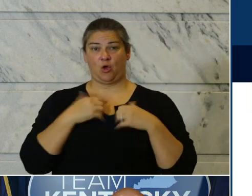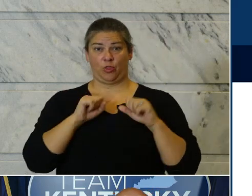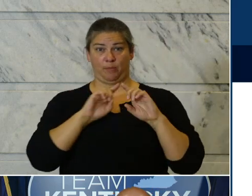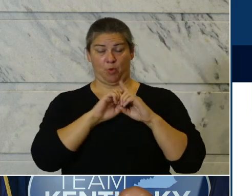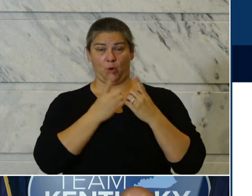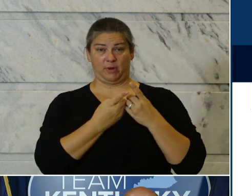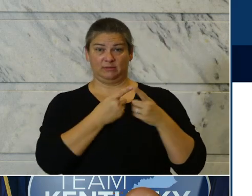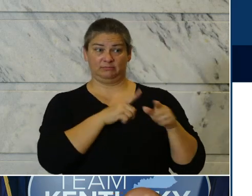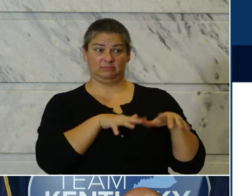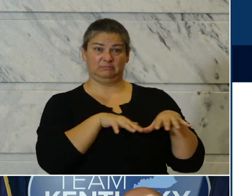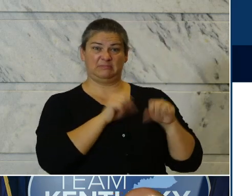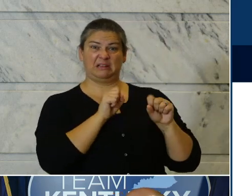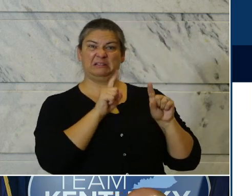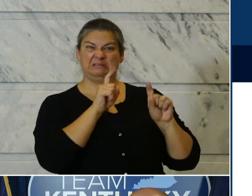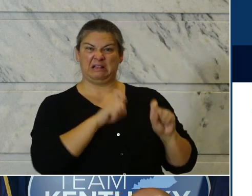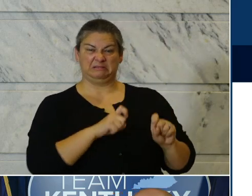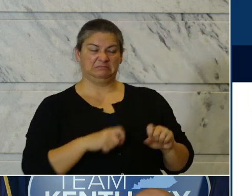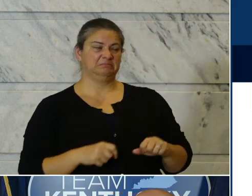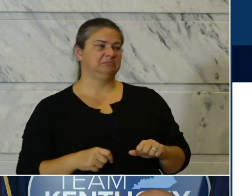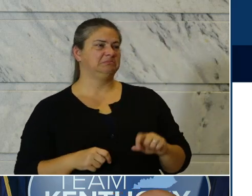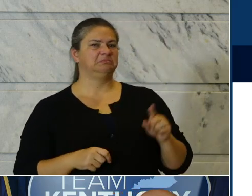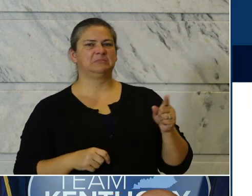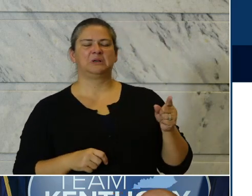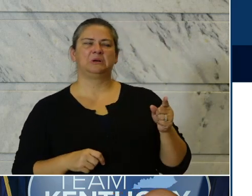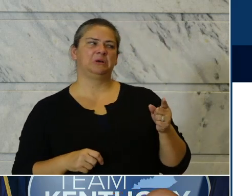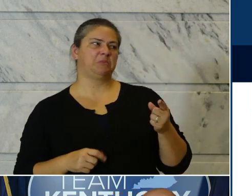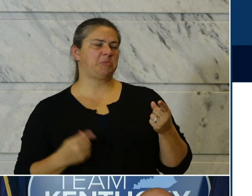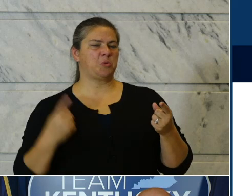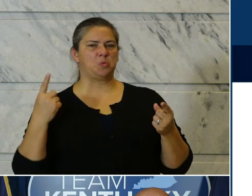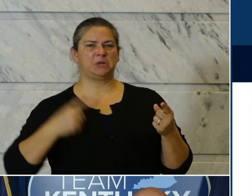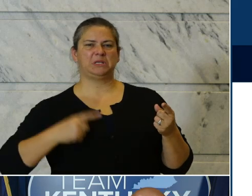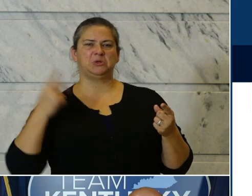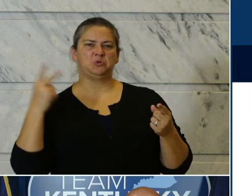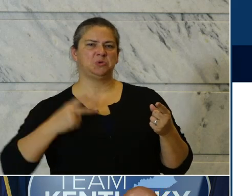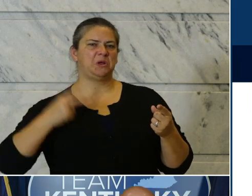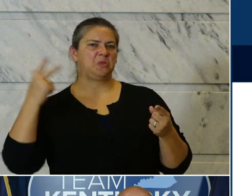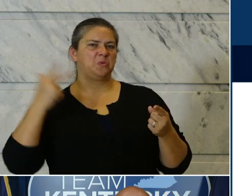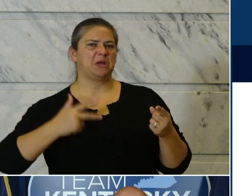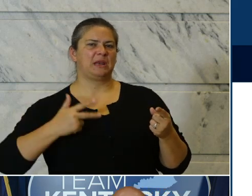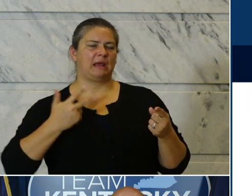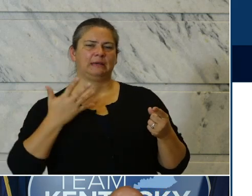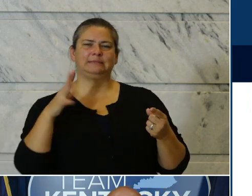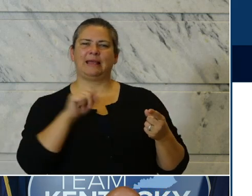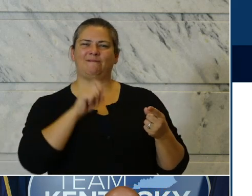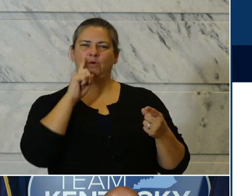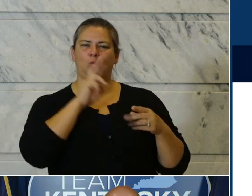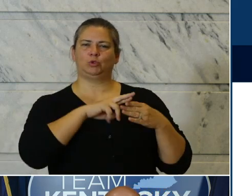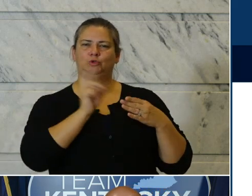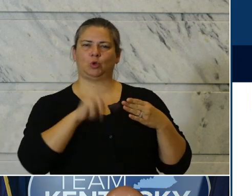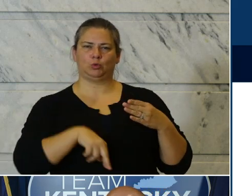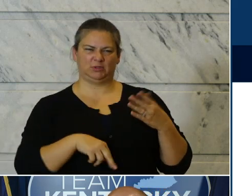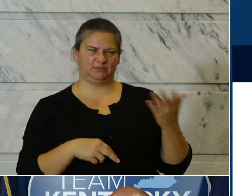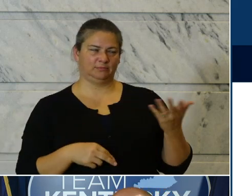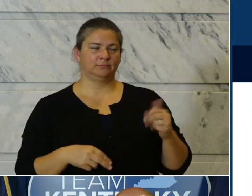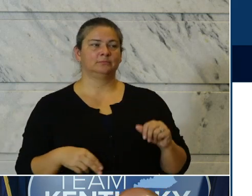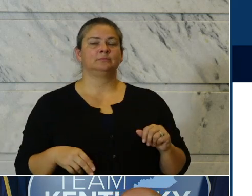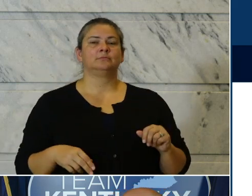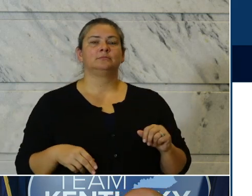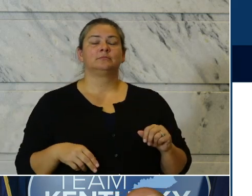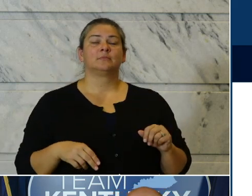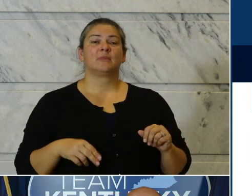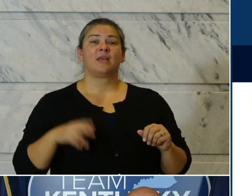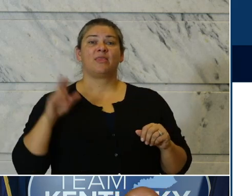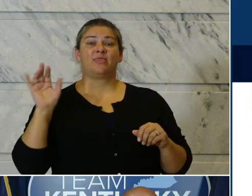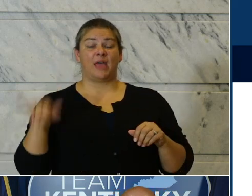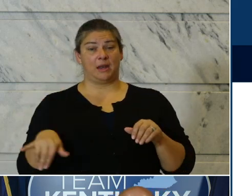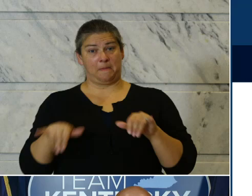hours, 24 hours, 3 days, depends on the circumstances to sometimes get data. We use 7-day rolling averages for some of these metrics